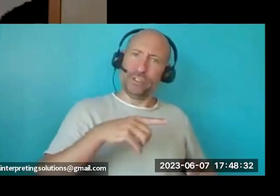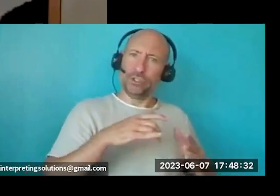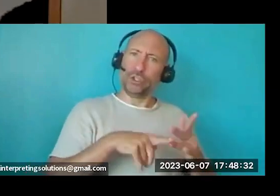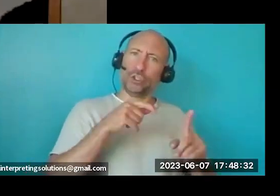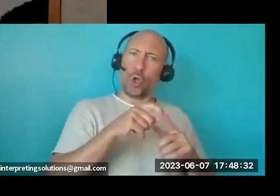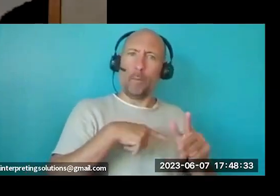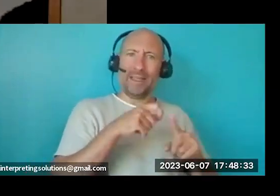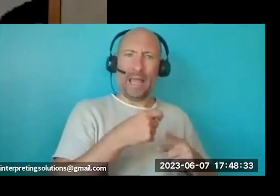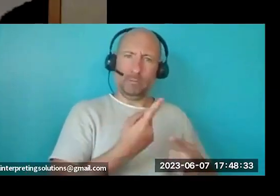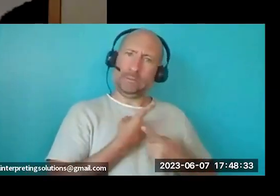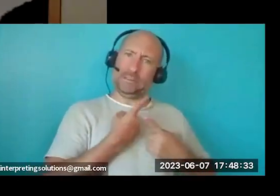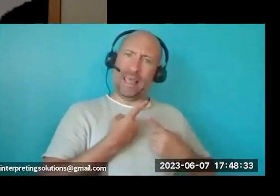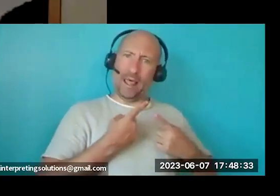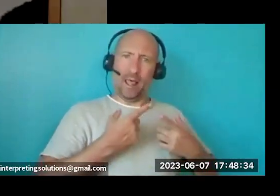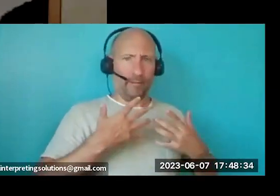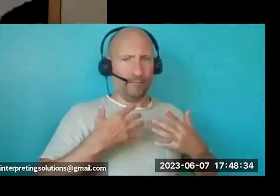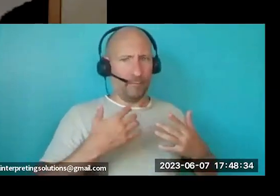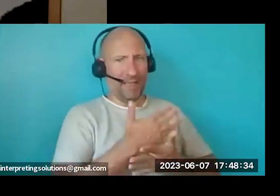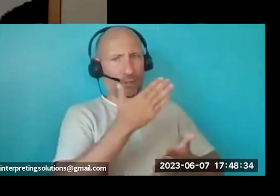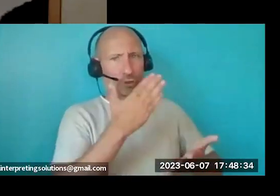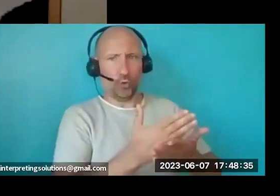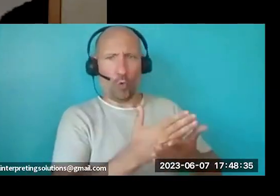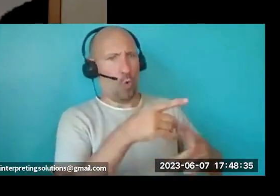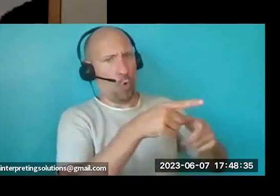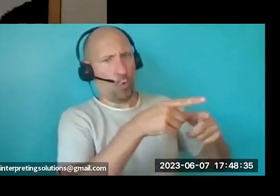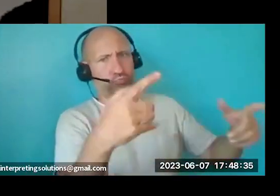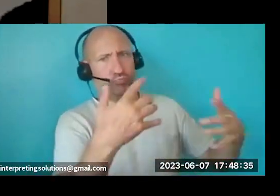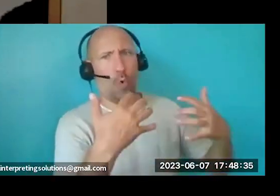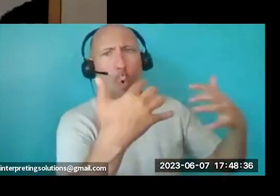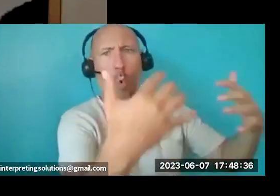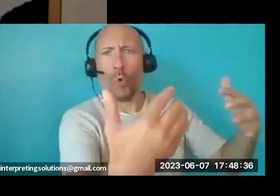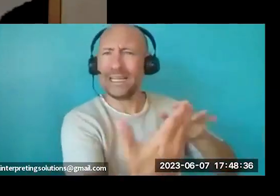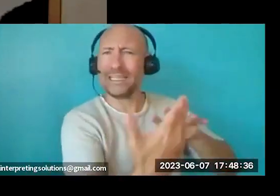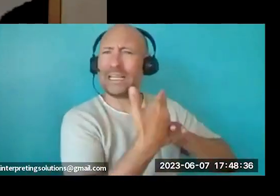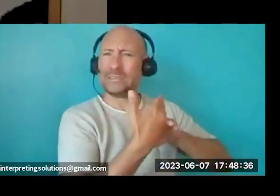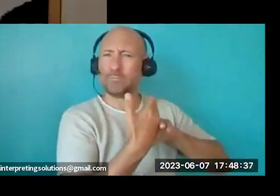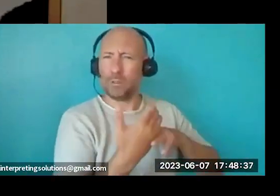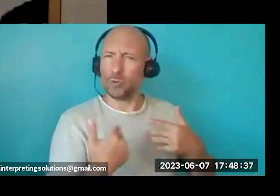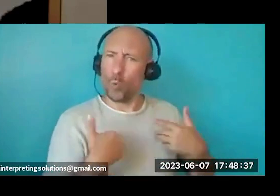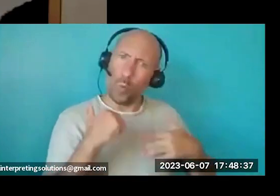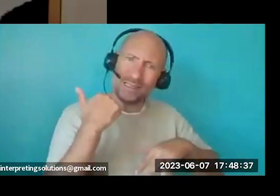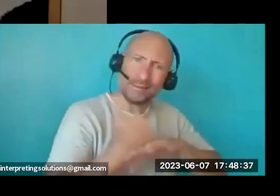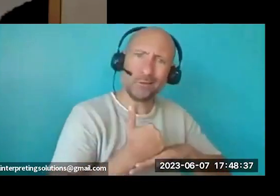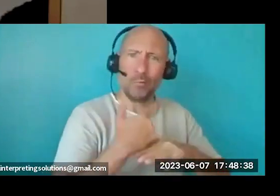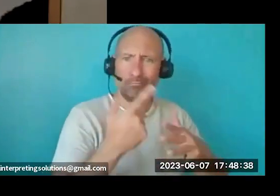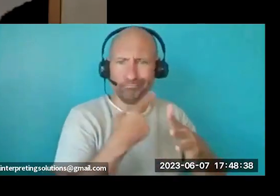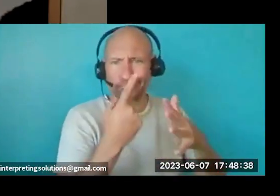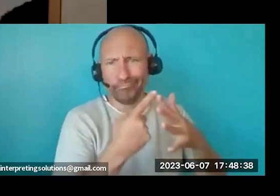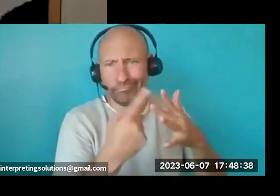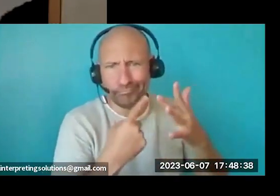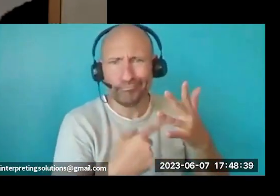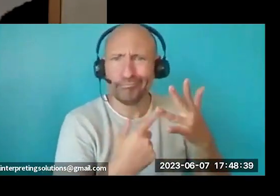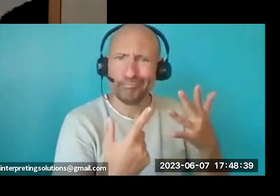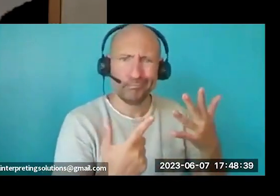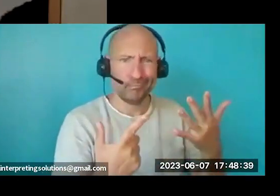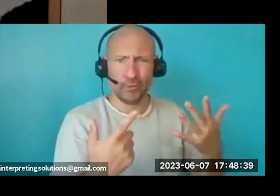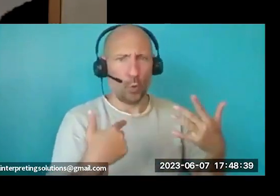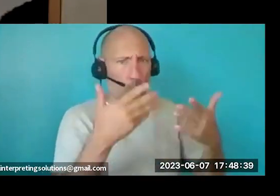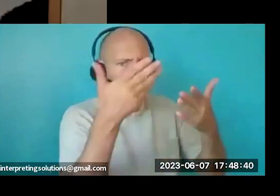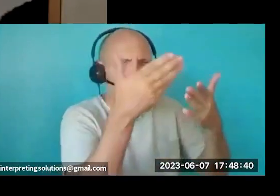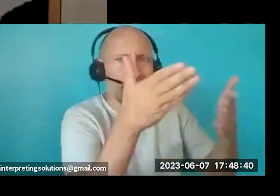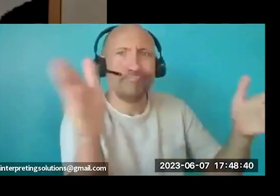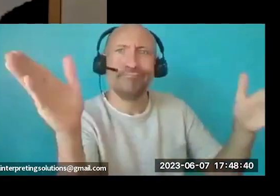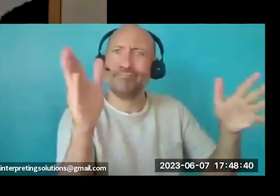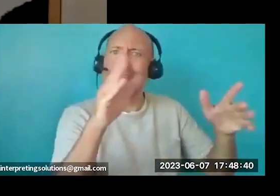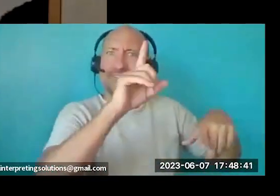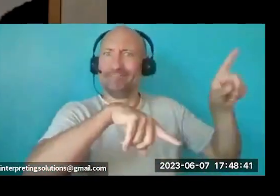take responsibility for our audiences, really, and make sure that we provided the access so that we could generate that kind of diverse audience that we